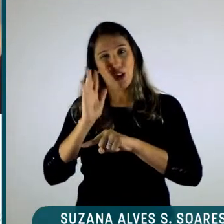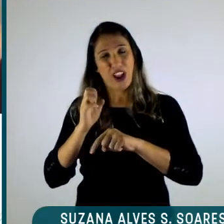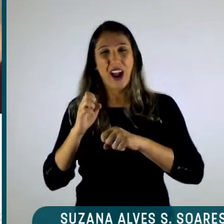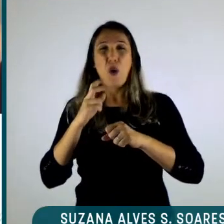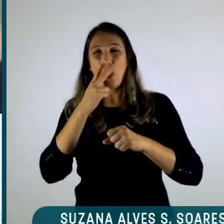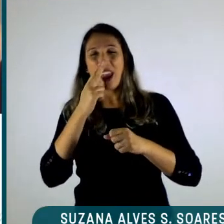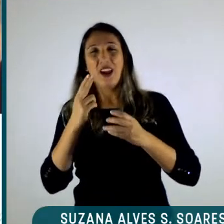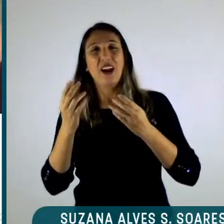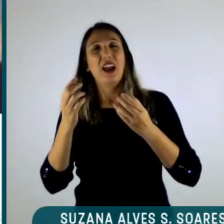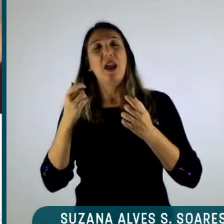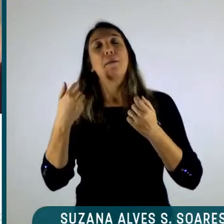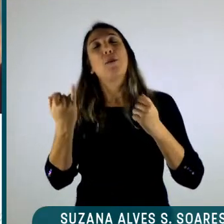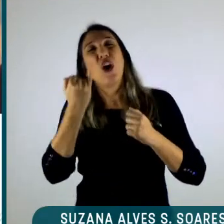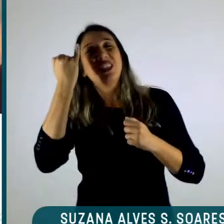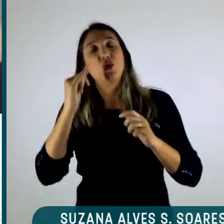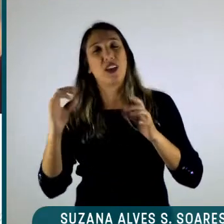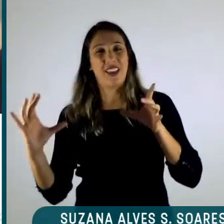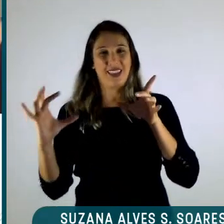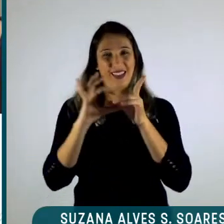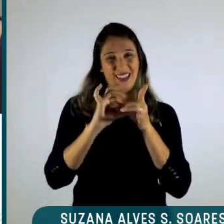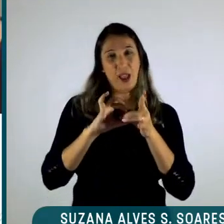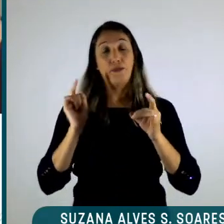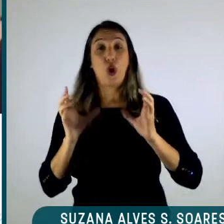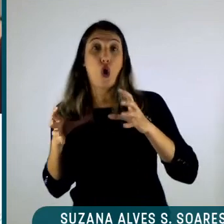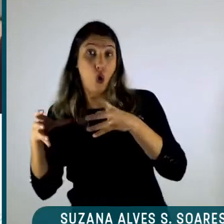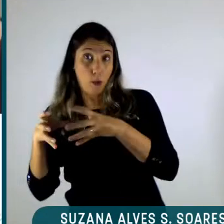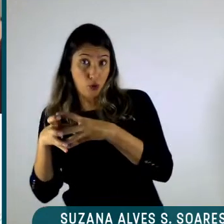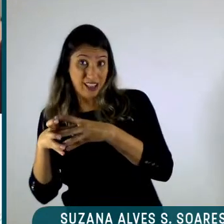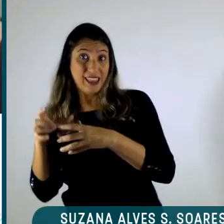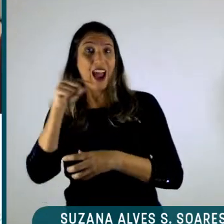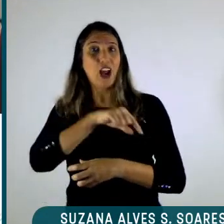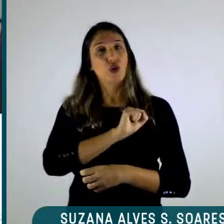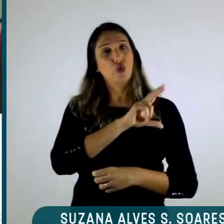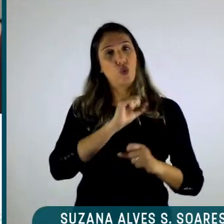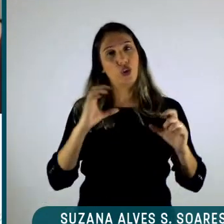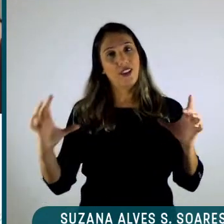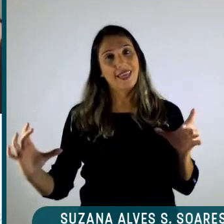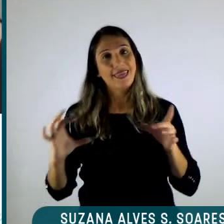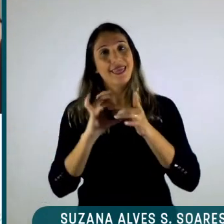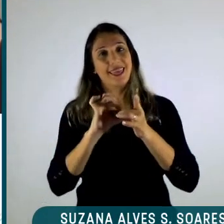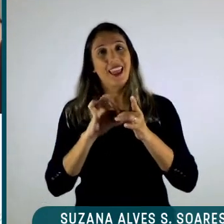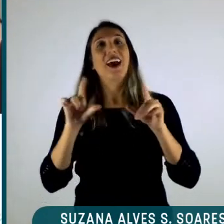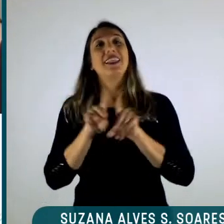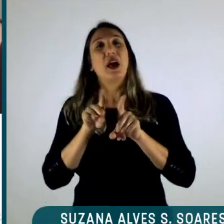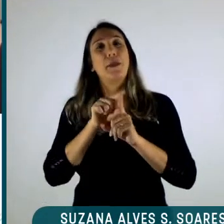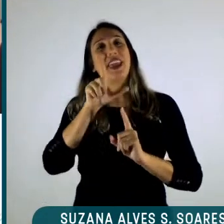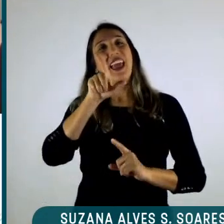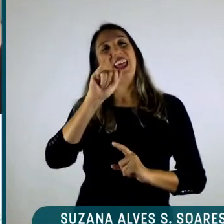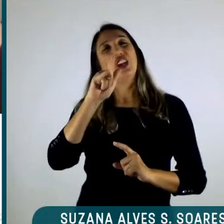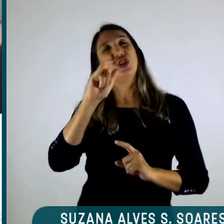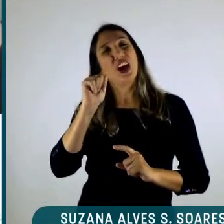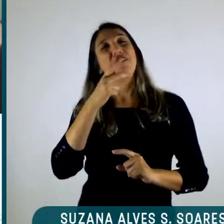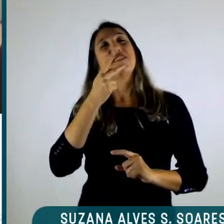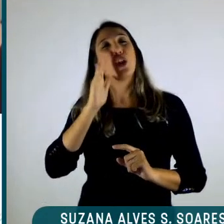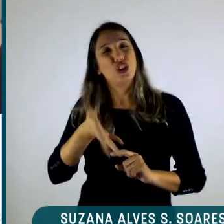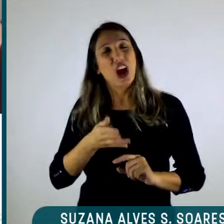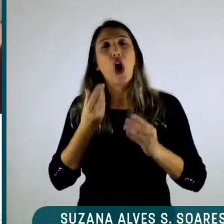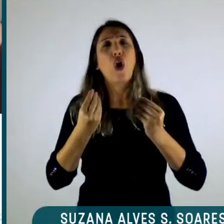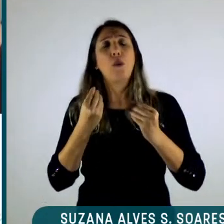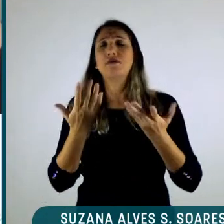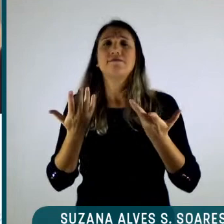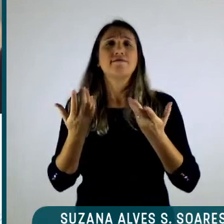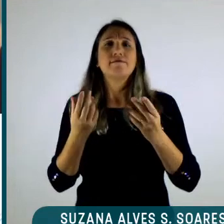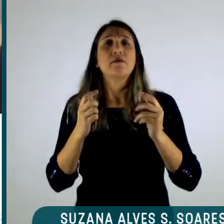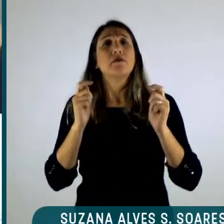the lessons learned? You mentioned the bridges to be built between the community and the health system, and Ligia had already mentioned